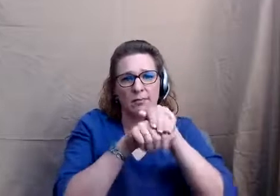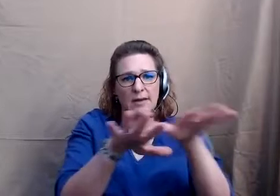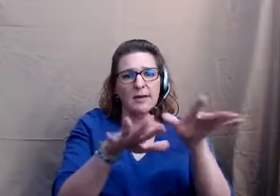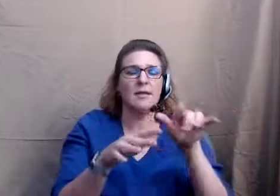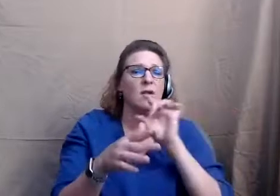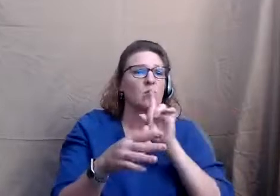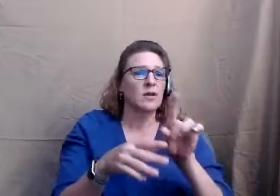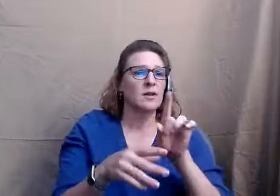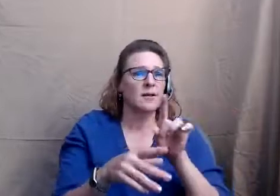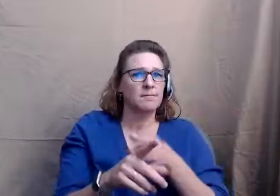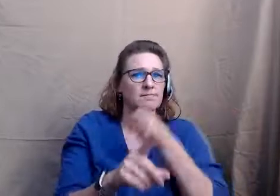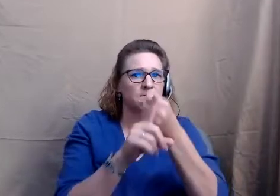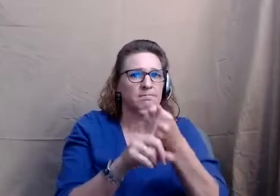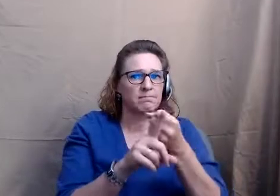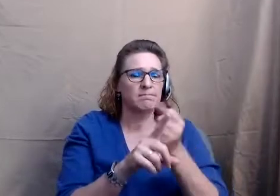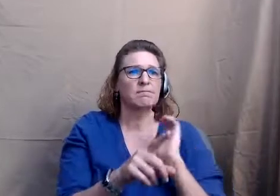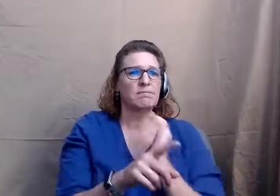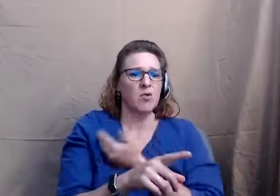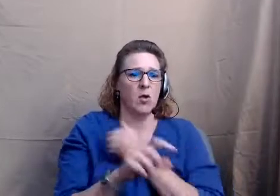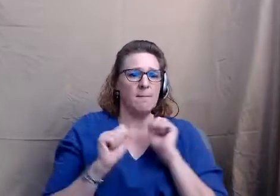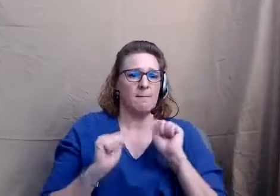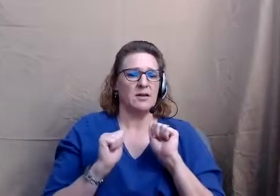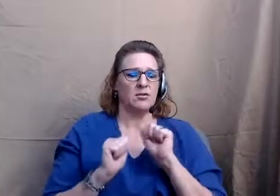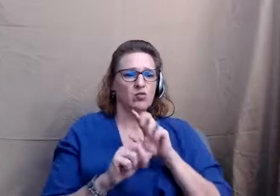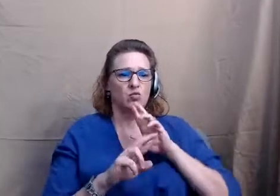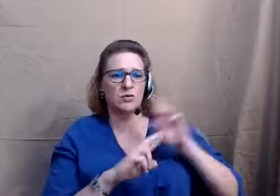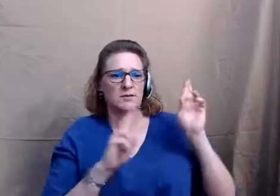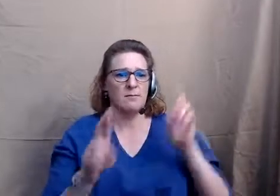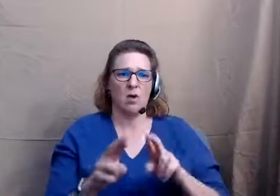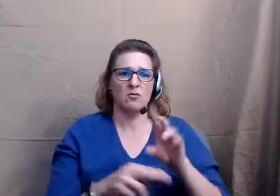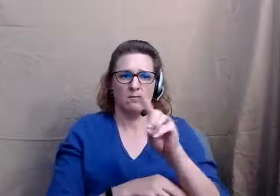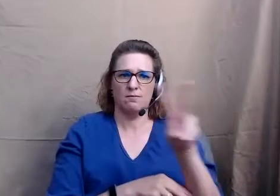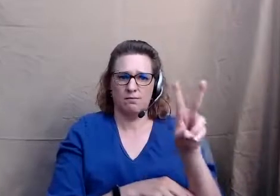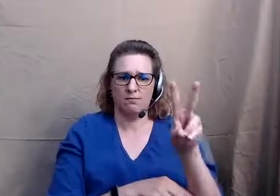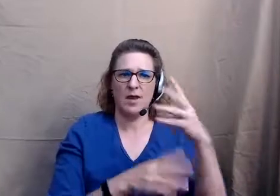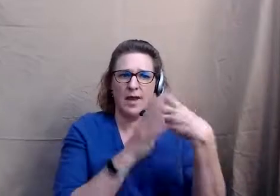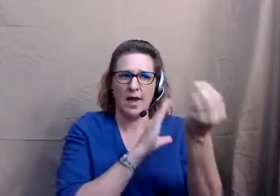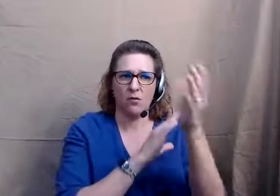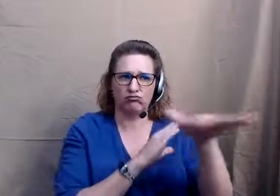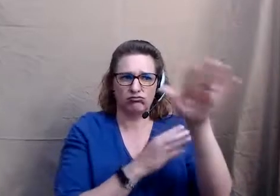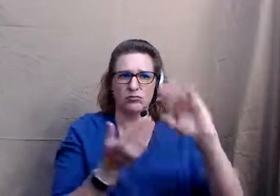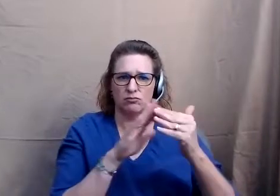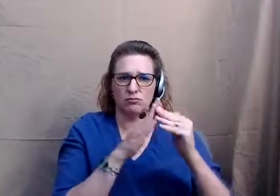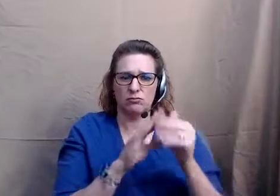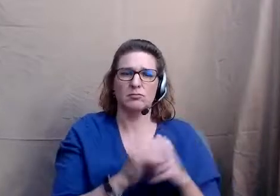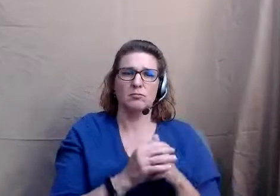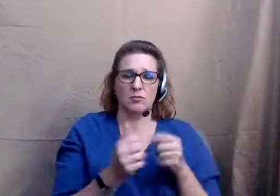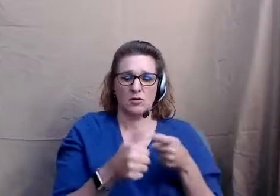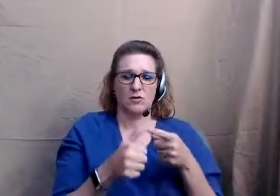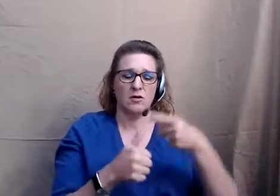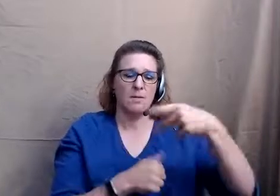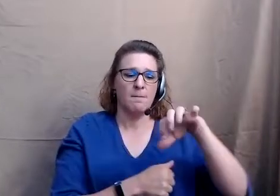implications for our capacity to respond to violence in community. One of those things is pod